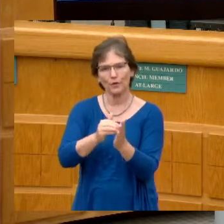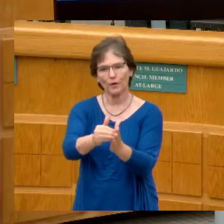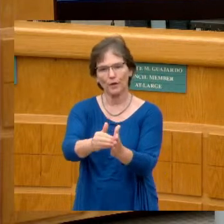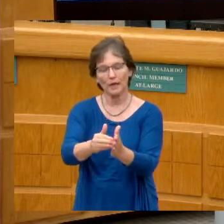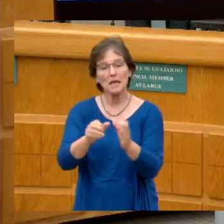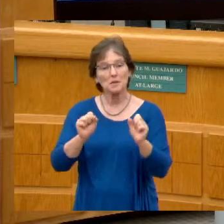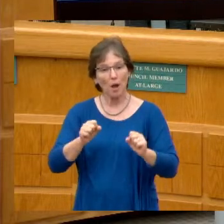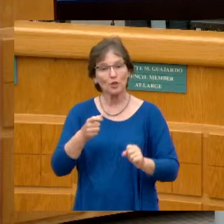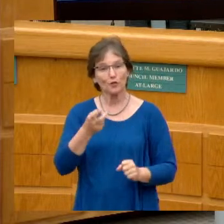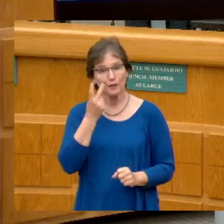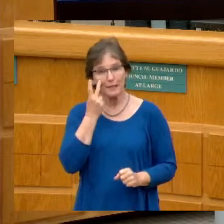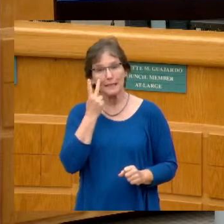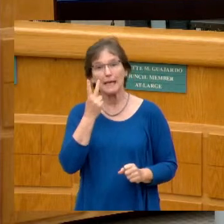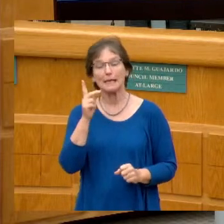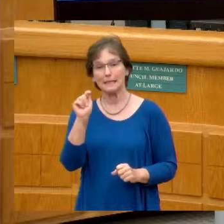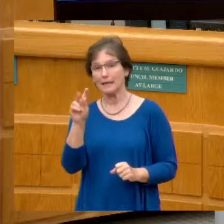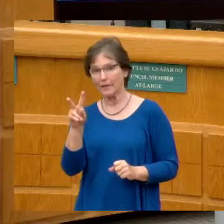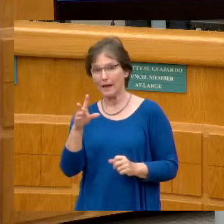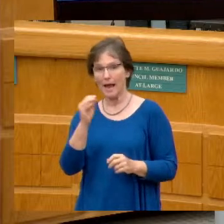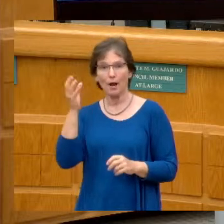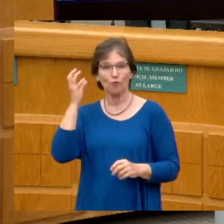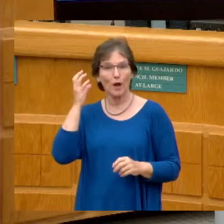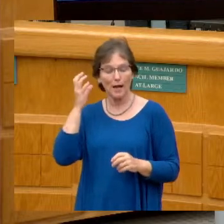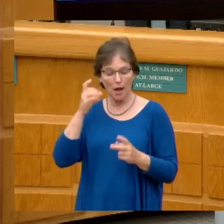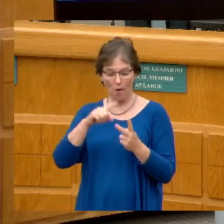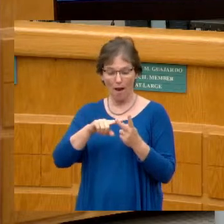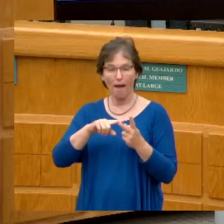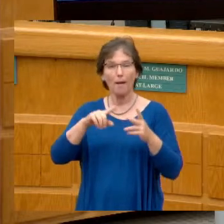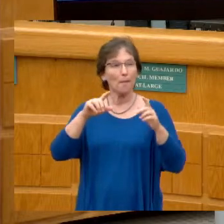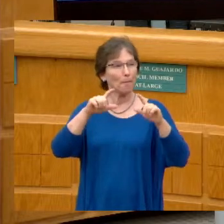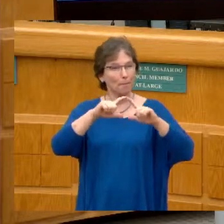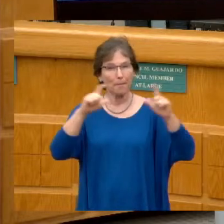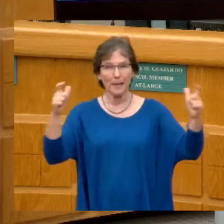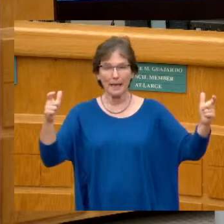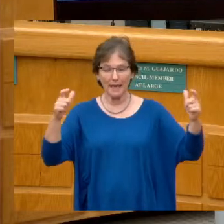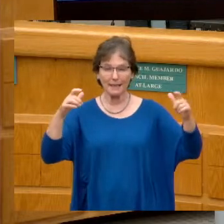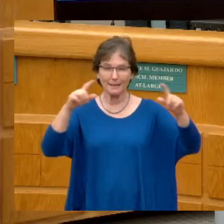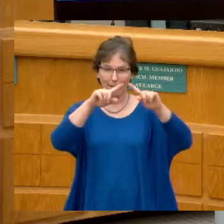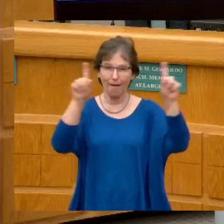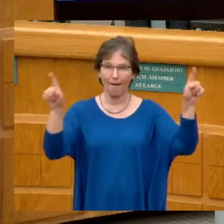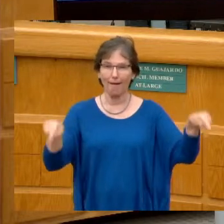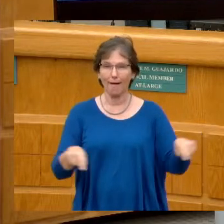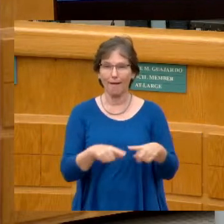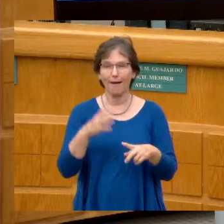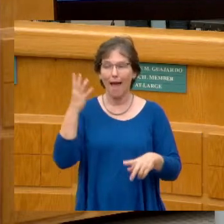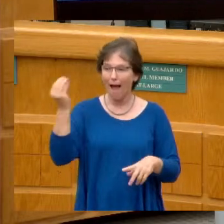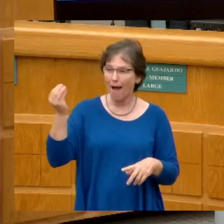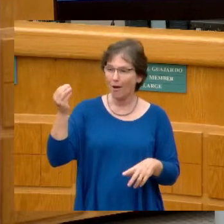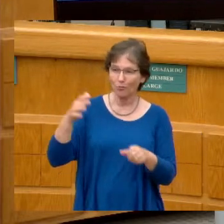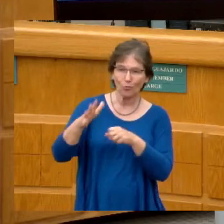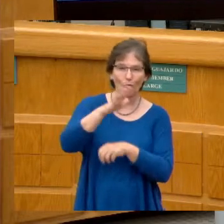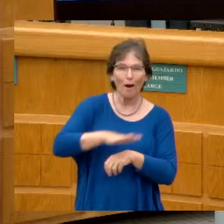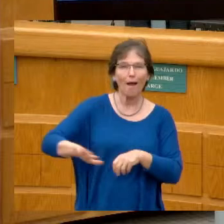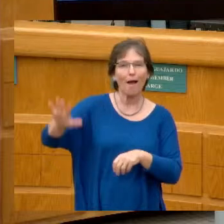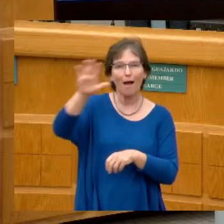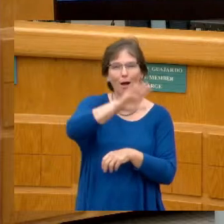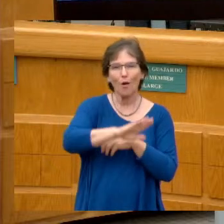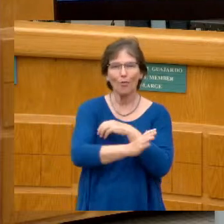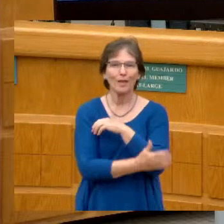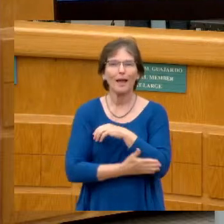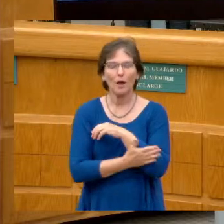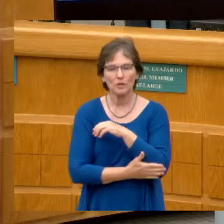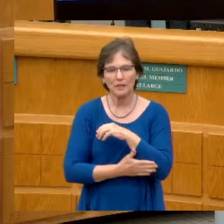we've dubbed Vote Safe Nueces. This comes from emergency management, and if you've been to the polls, you've probably encountered